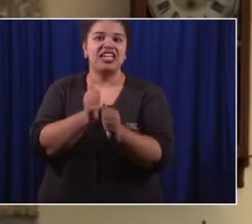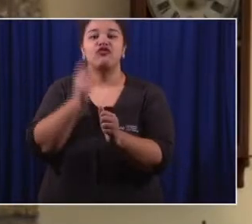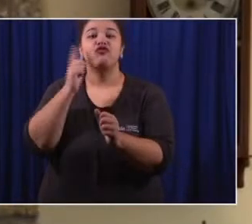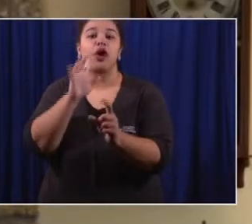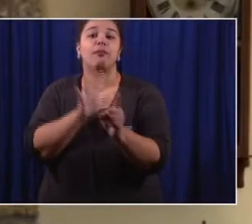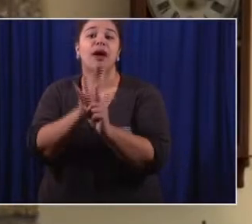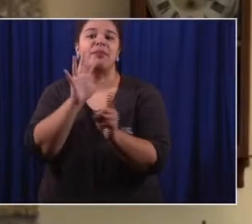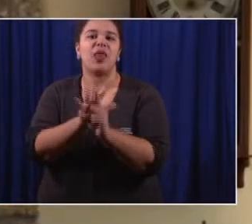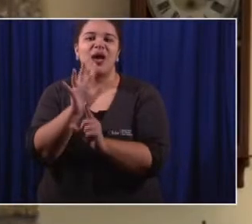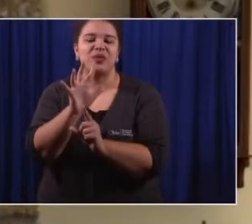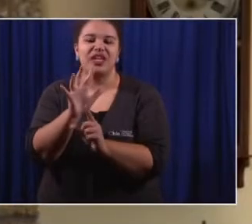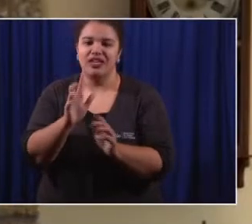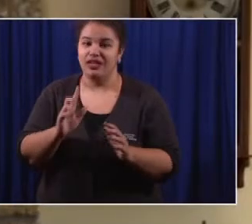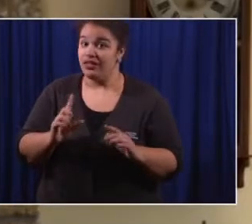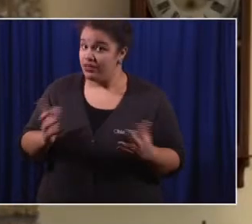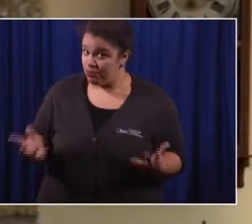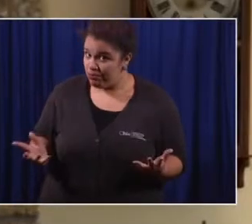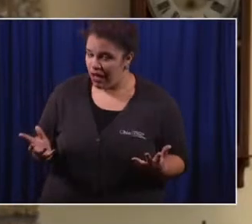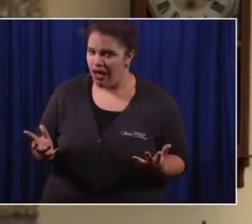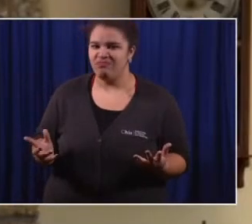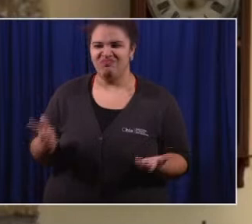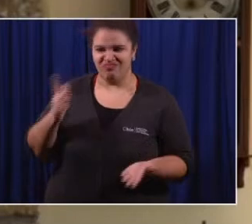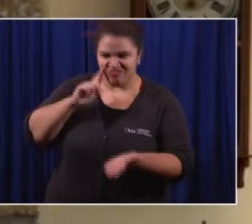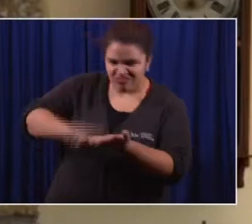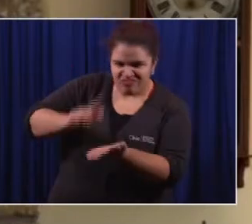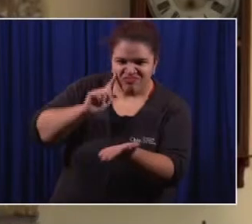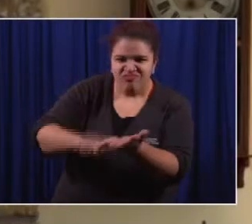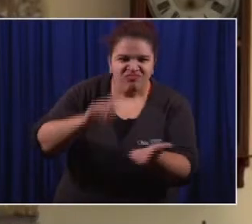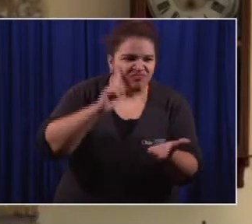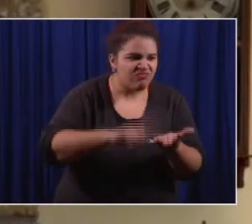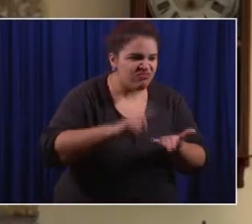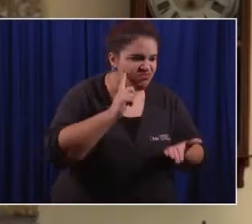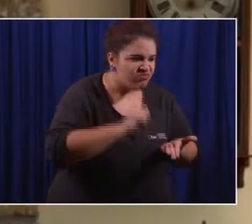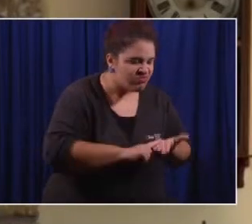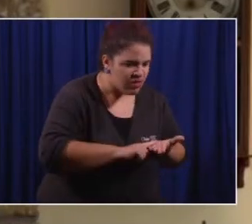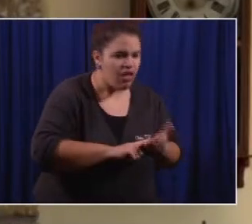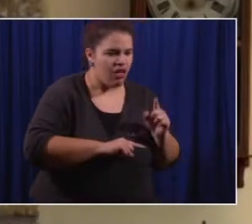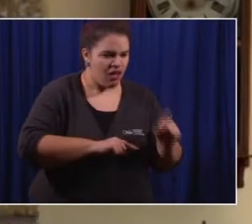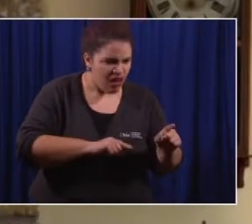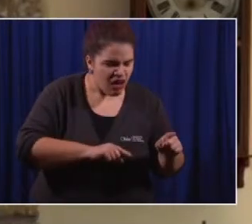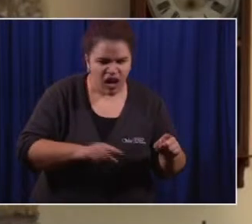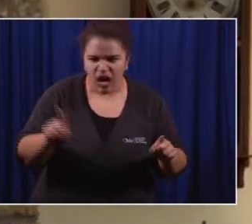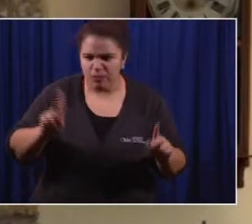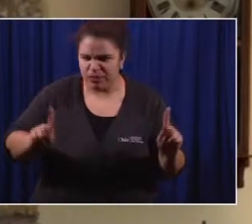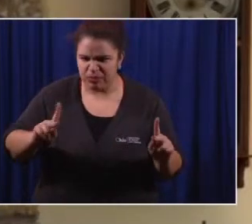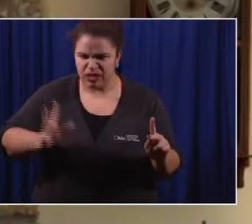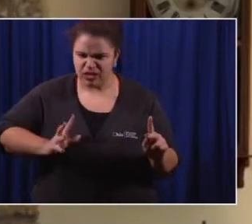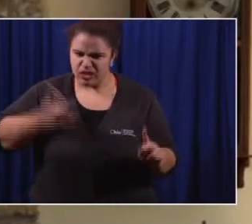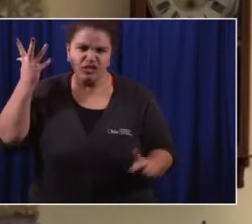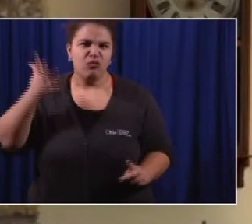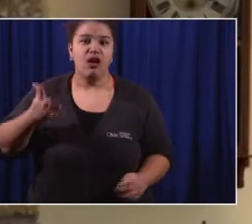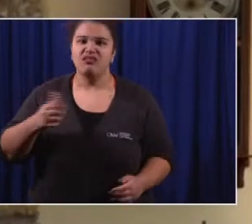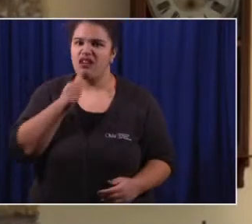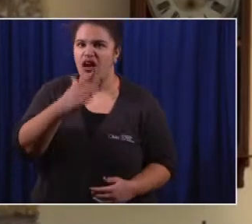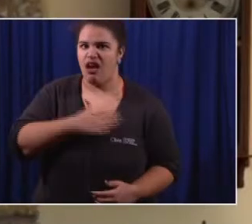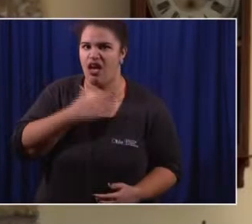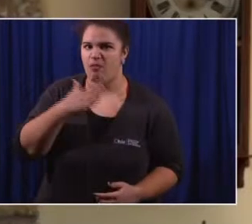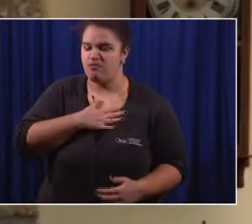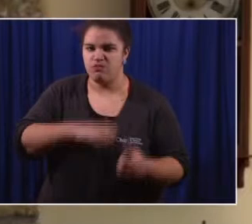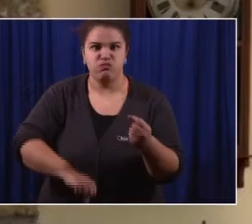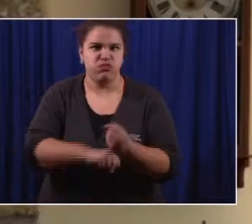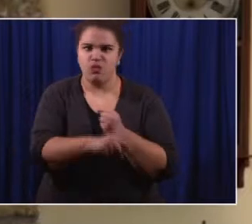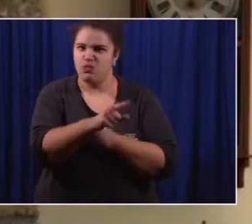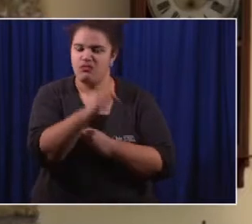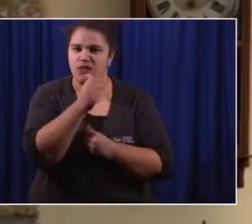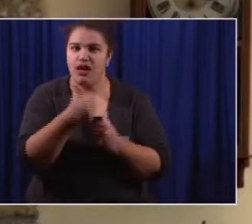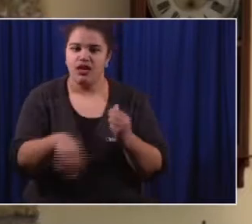who oppose your direction, the number of judges who have called orders illegal, and then the most recent announcement by a Republican representative of a bill that